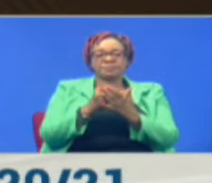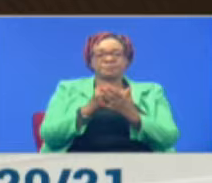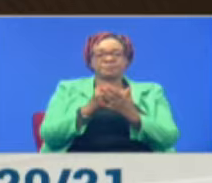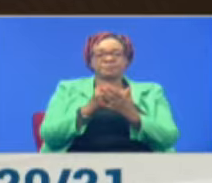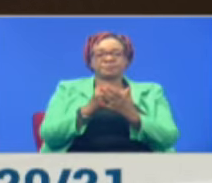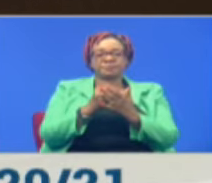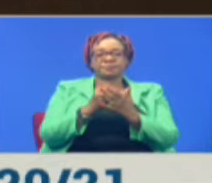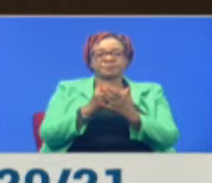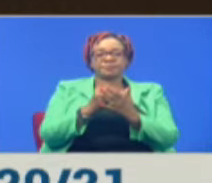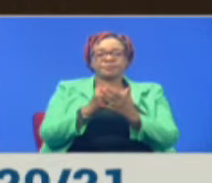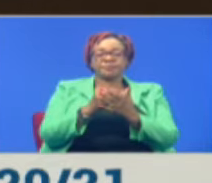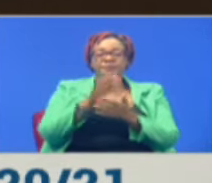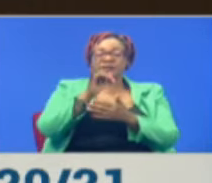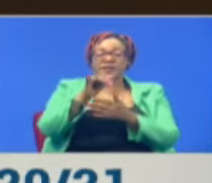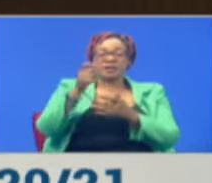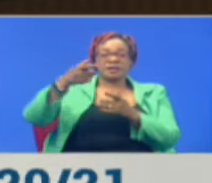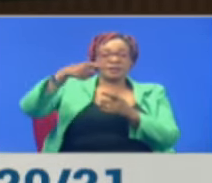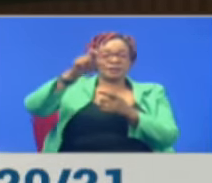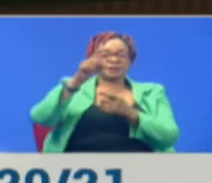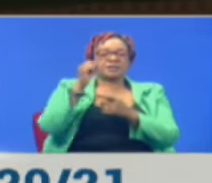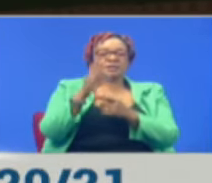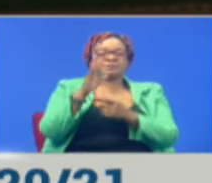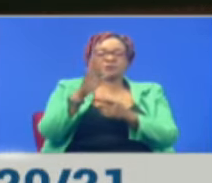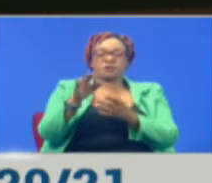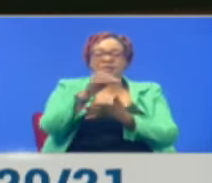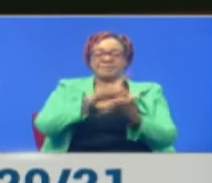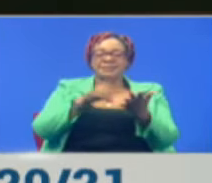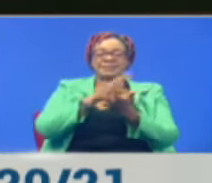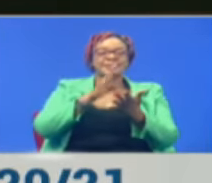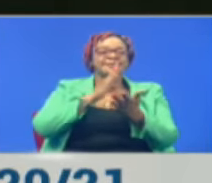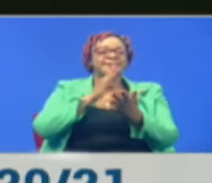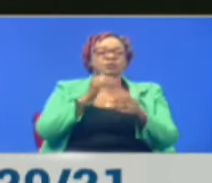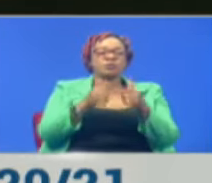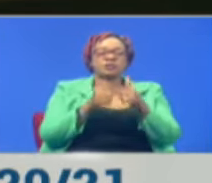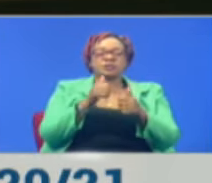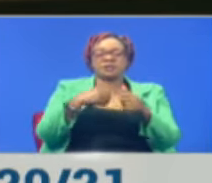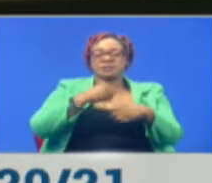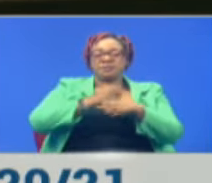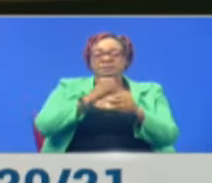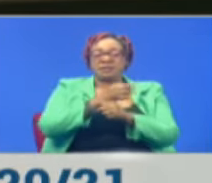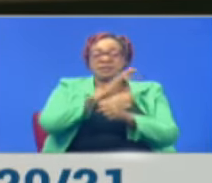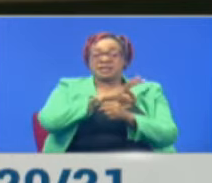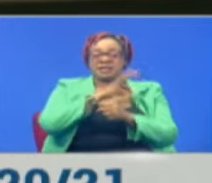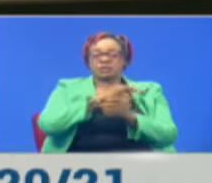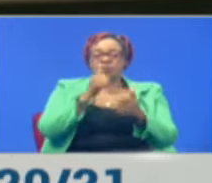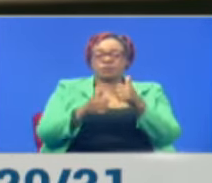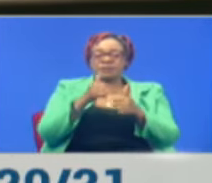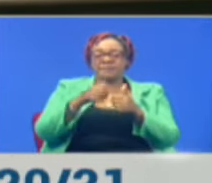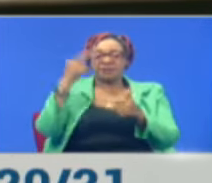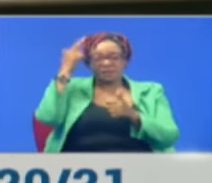It is this increase in expenses on domestic debt which have wiped out the gains that would have been realized